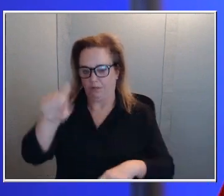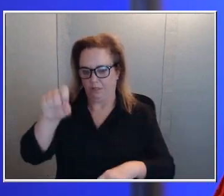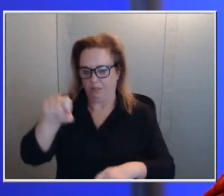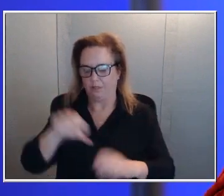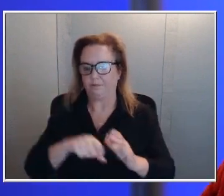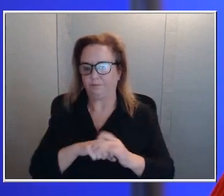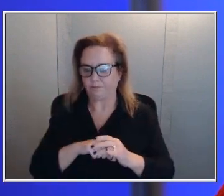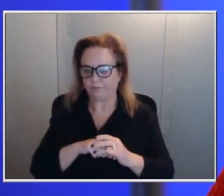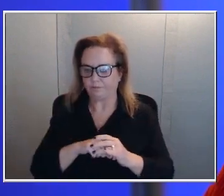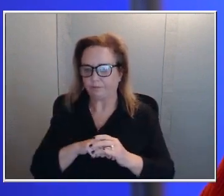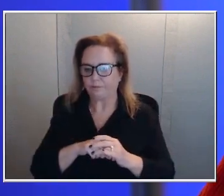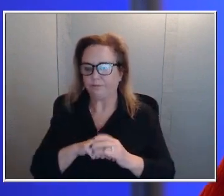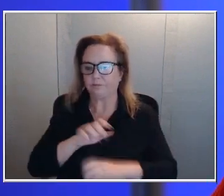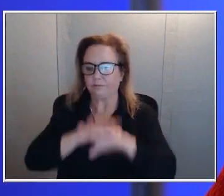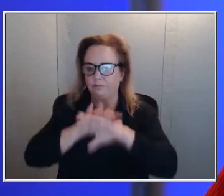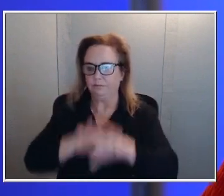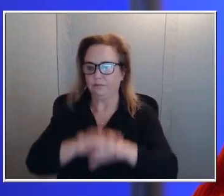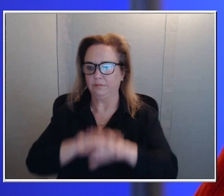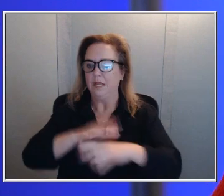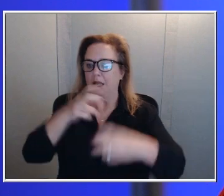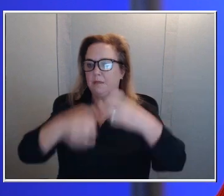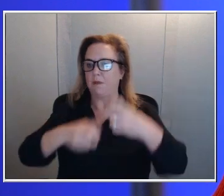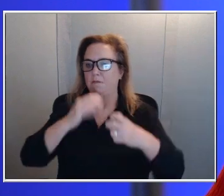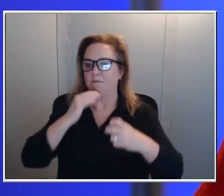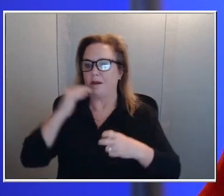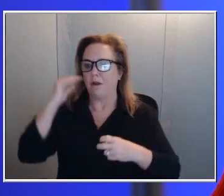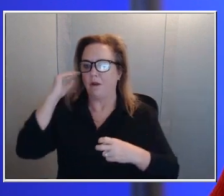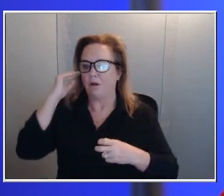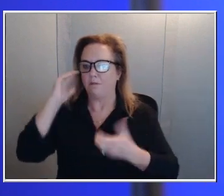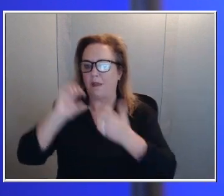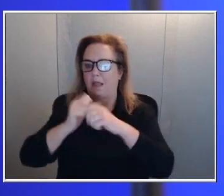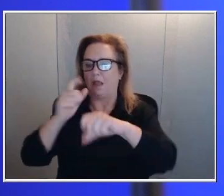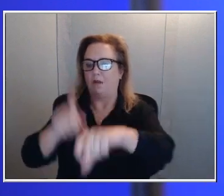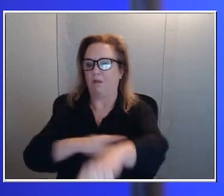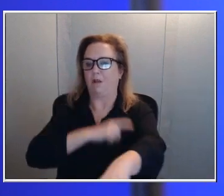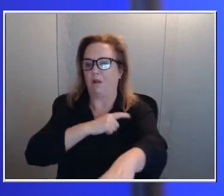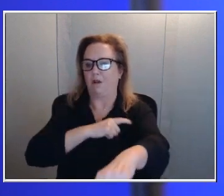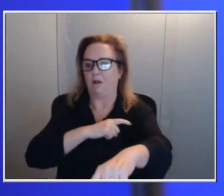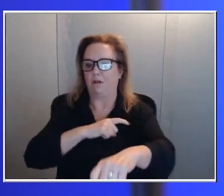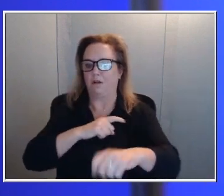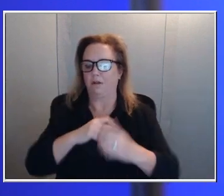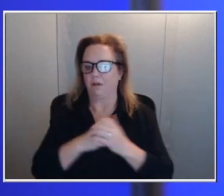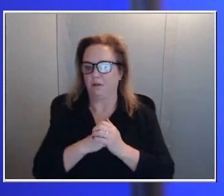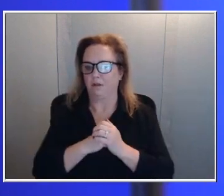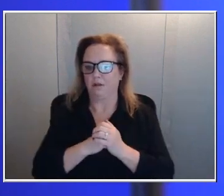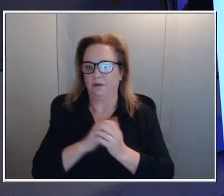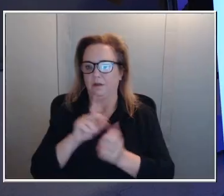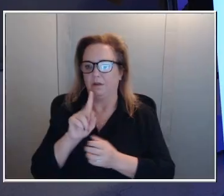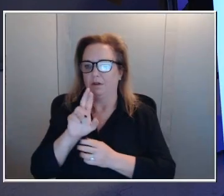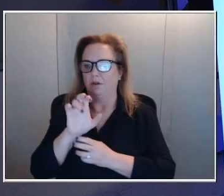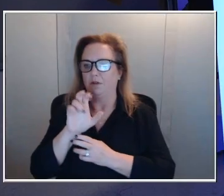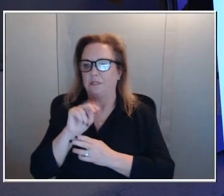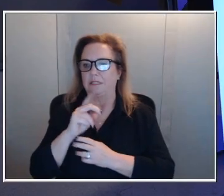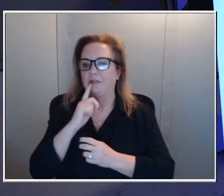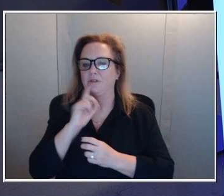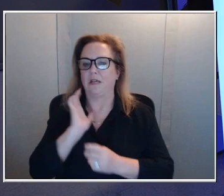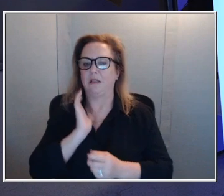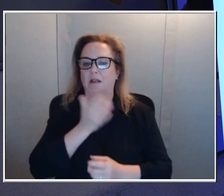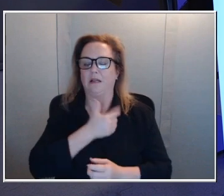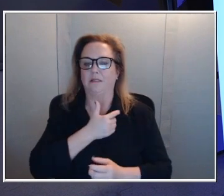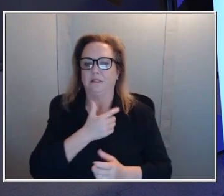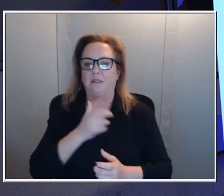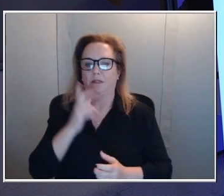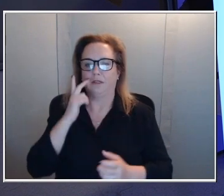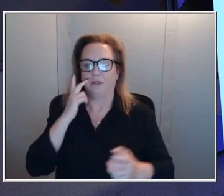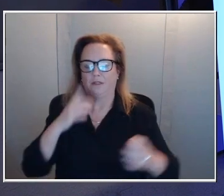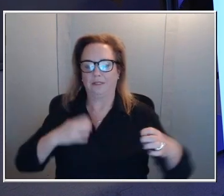so the problem of being at home is how long have they been down unattended. Kristen, tell us what's going through your mind. You seem emotional. So